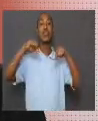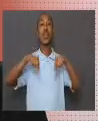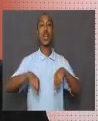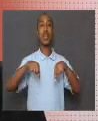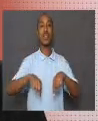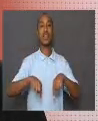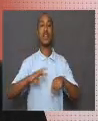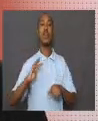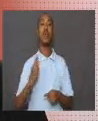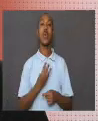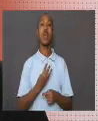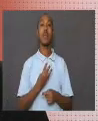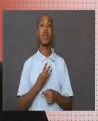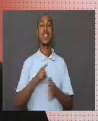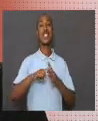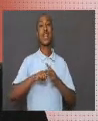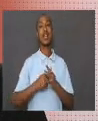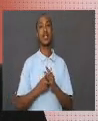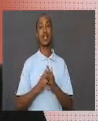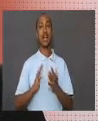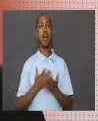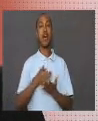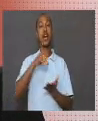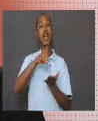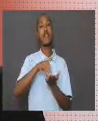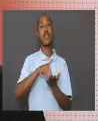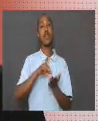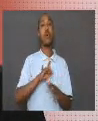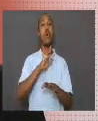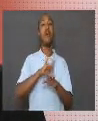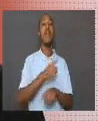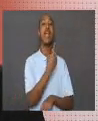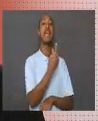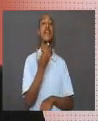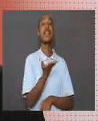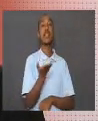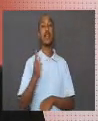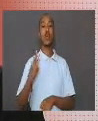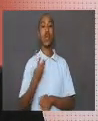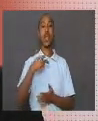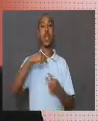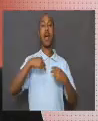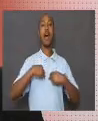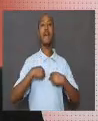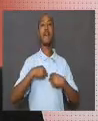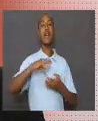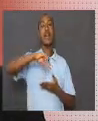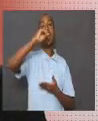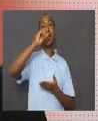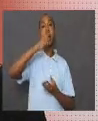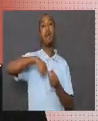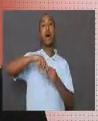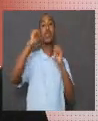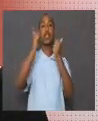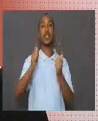Today, we will be starting our review on everything we have learned about the structure